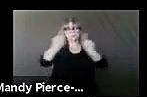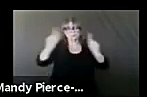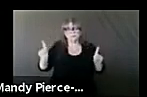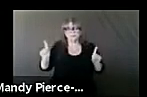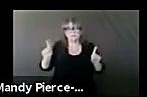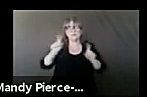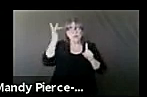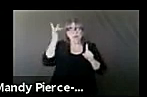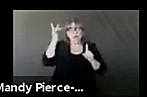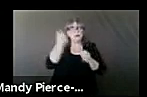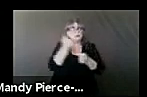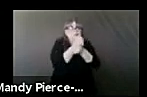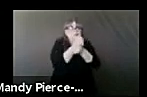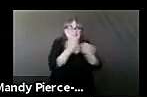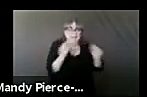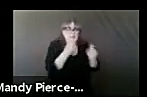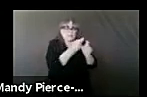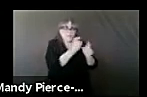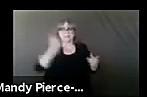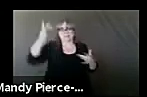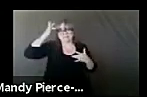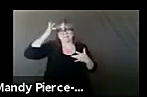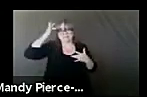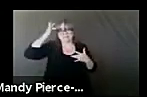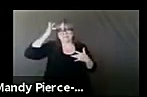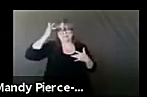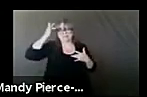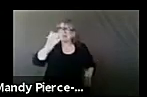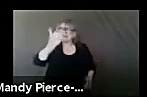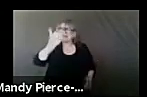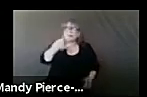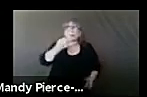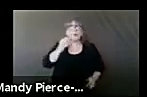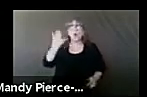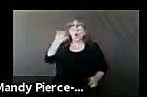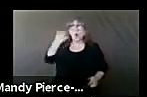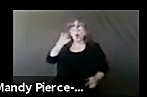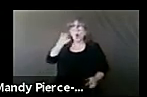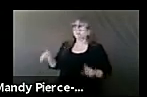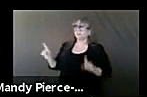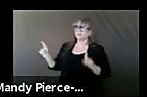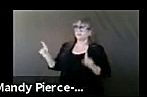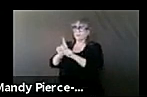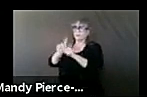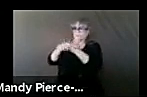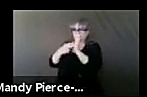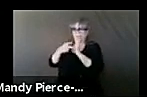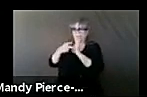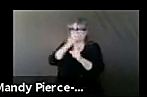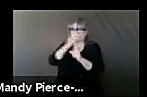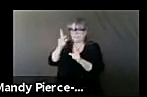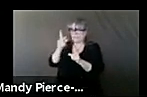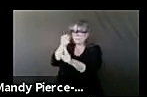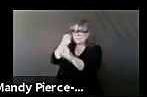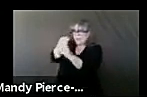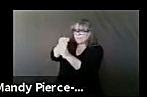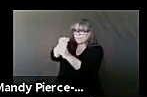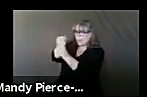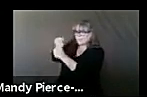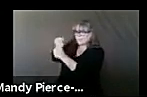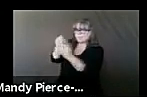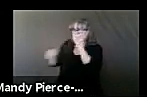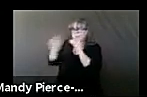a tragic loss of life. We will see our hospitals become overwhelmed and our healthcare system having to make tough decisions.